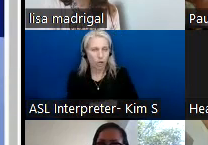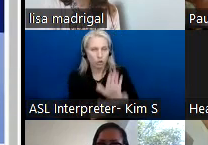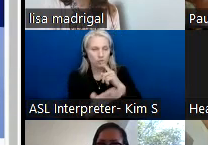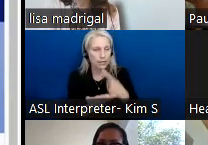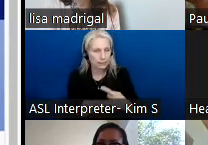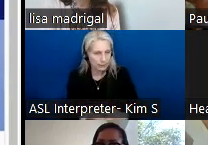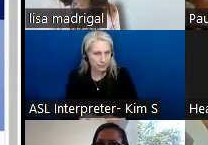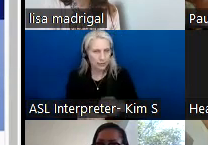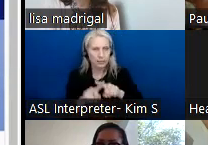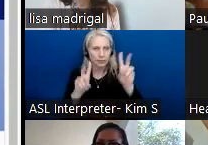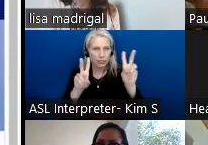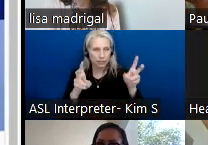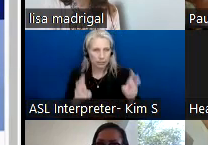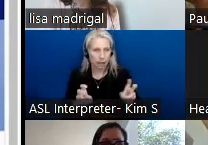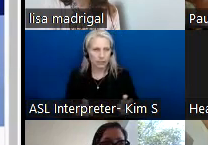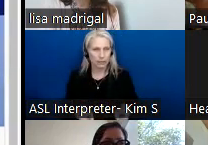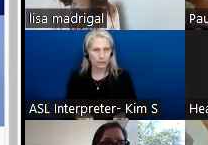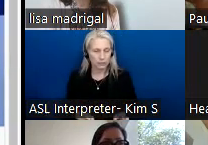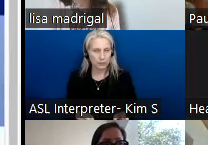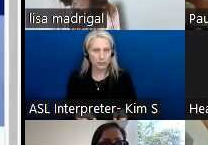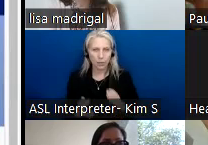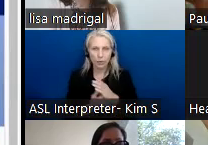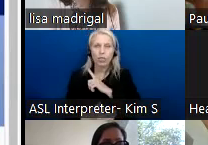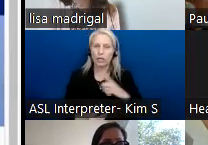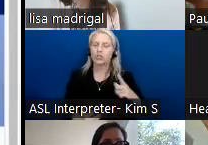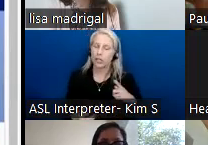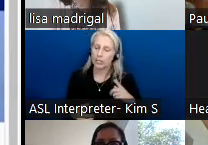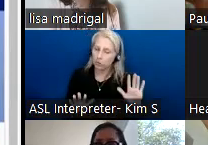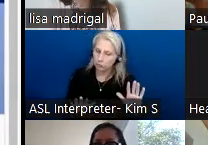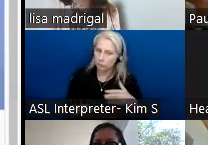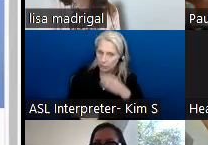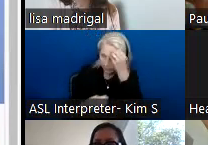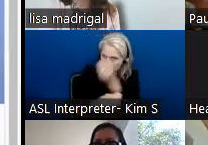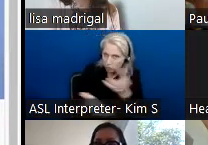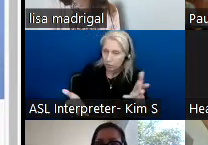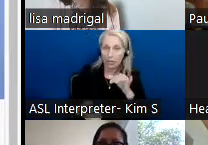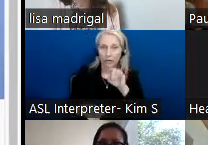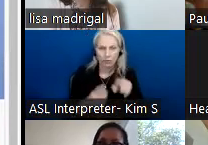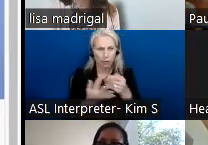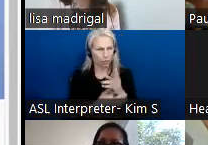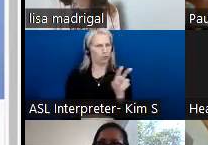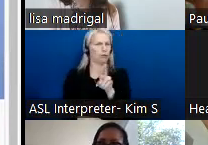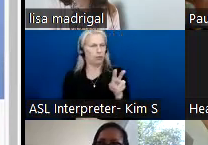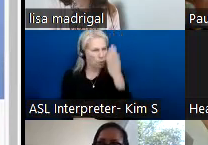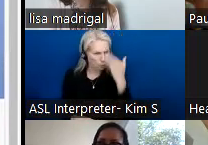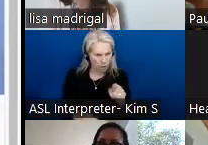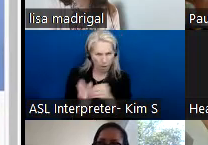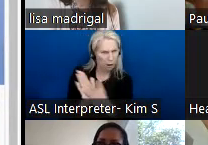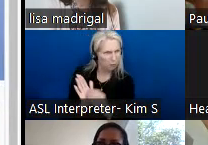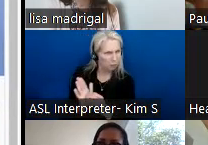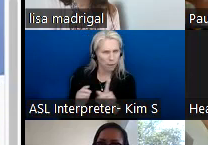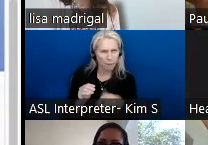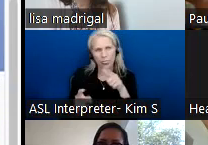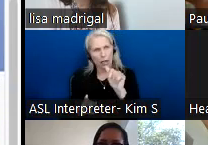and the topics that needed to be addressed through the legislation. So I just wanted to mention that, because if you're going through and saying, why are you putting all this stuff about